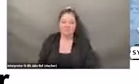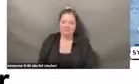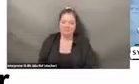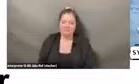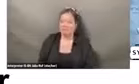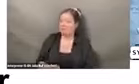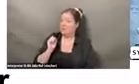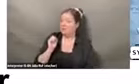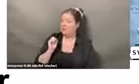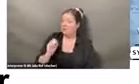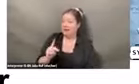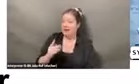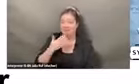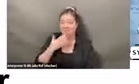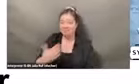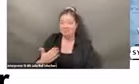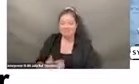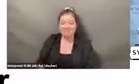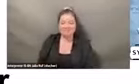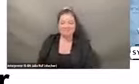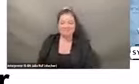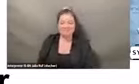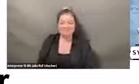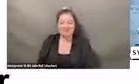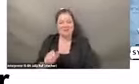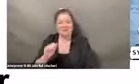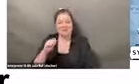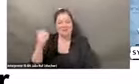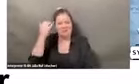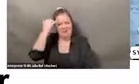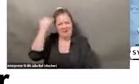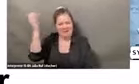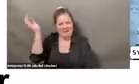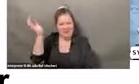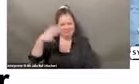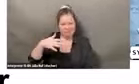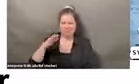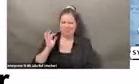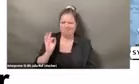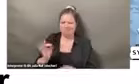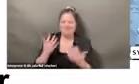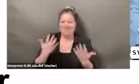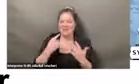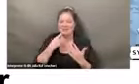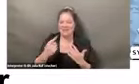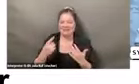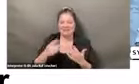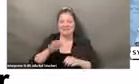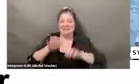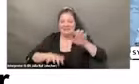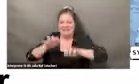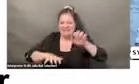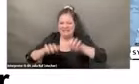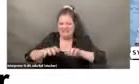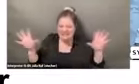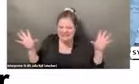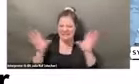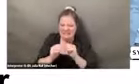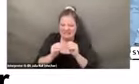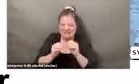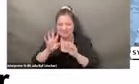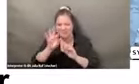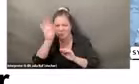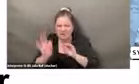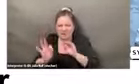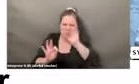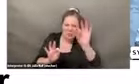Okay, thank you. And now we got another idea, and that is to create some kind of hackathon to solve all the questions